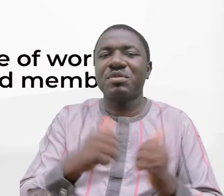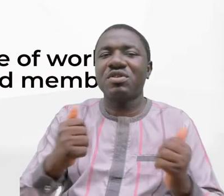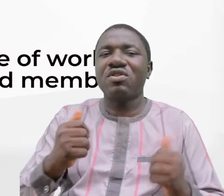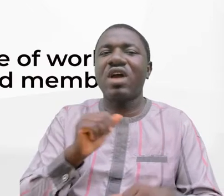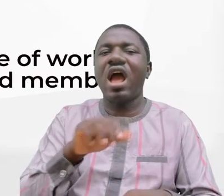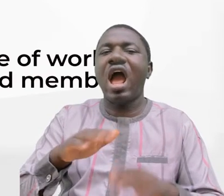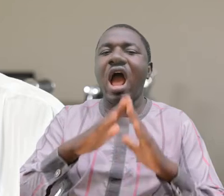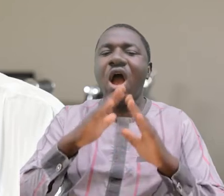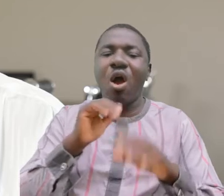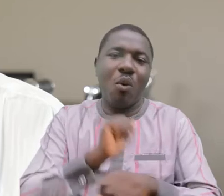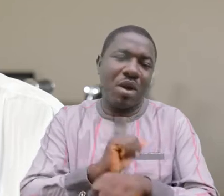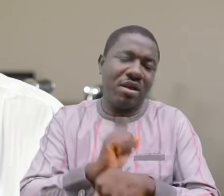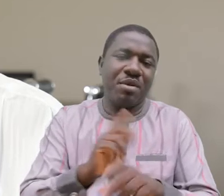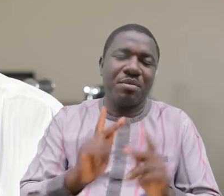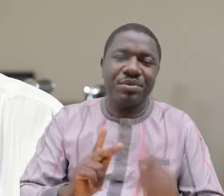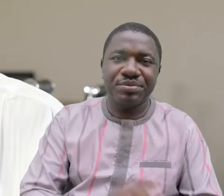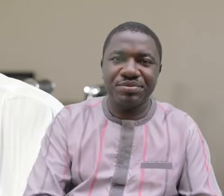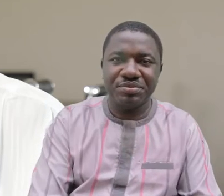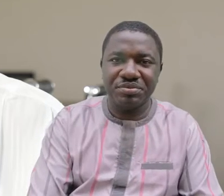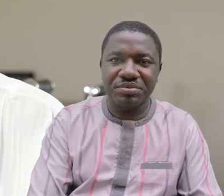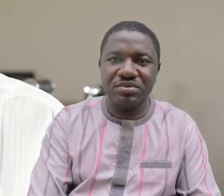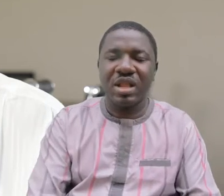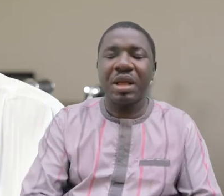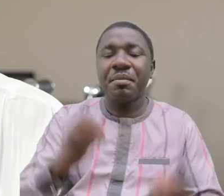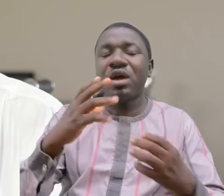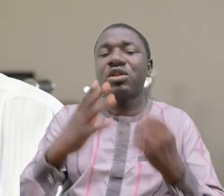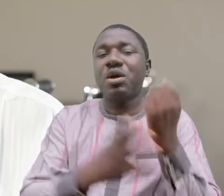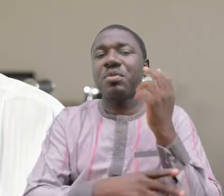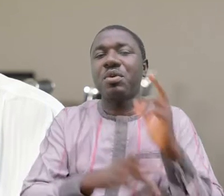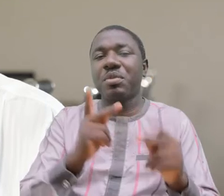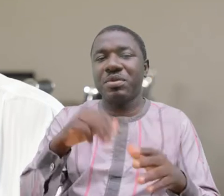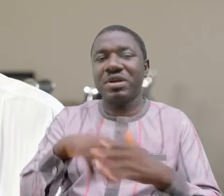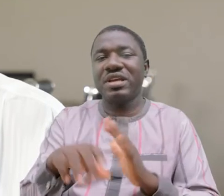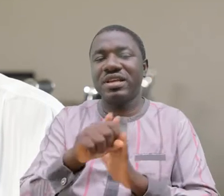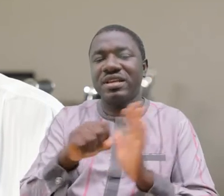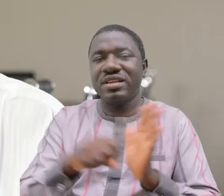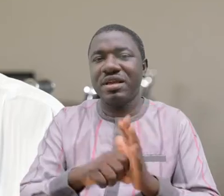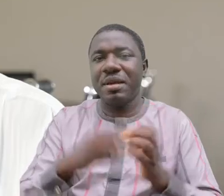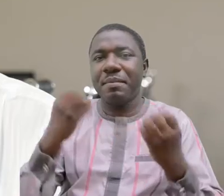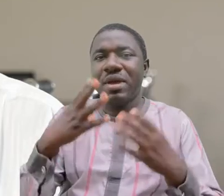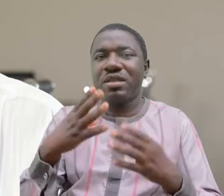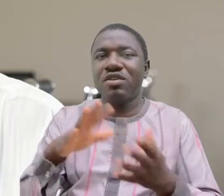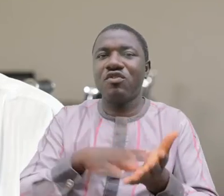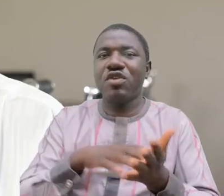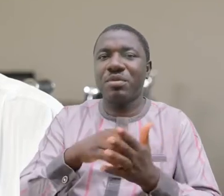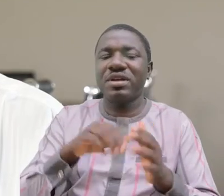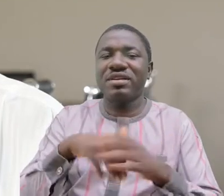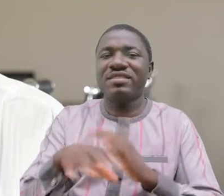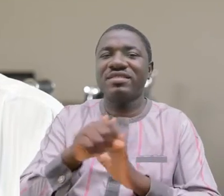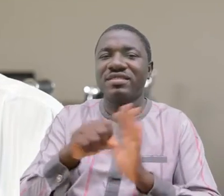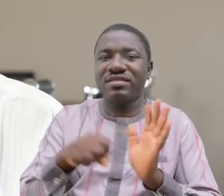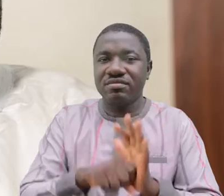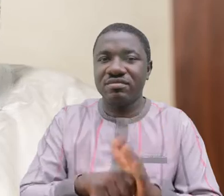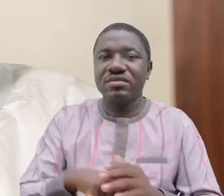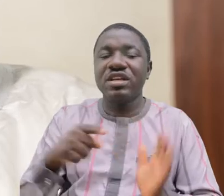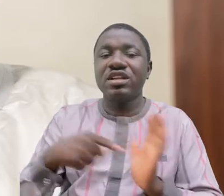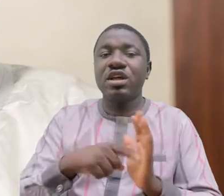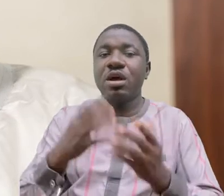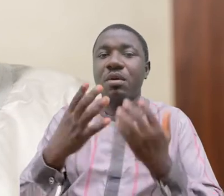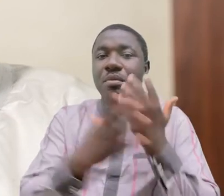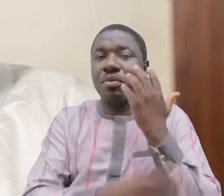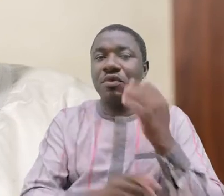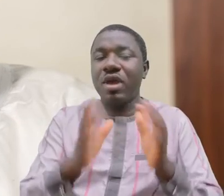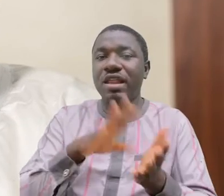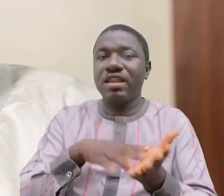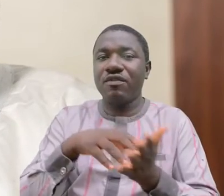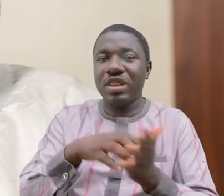household member. There are many poor people in the state. There are many vulnerable in the state. These